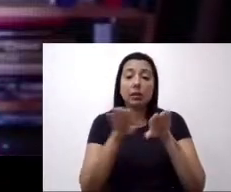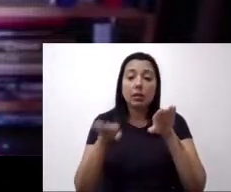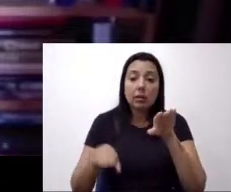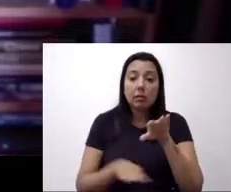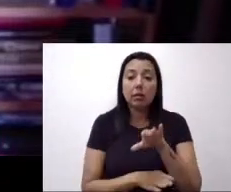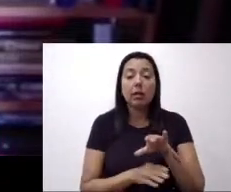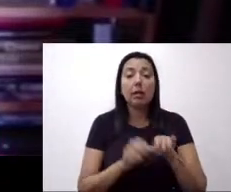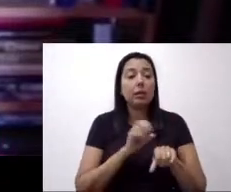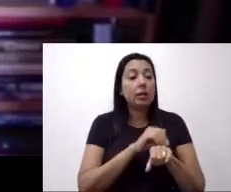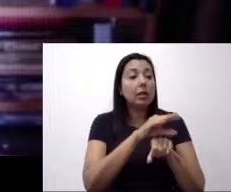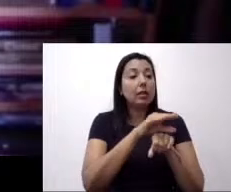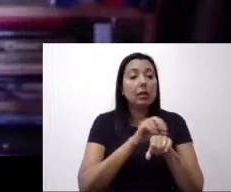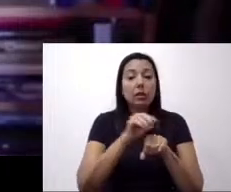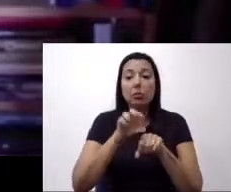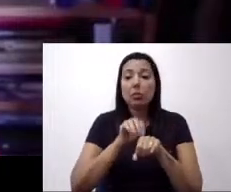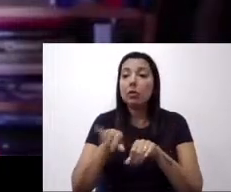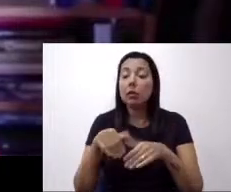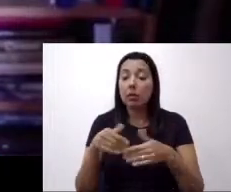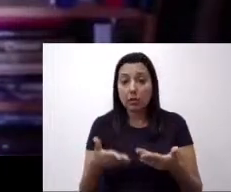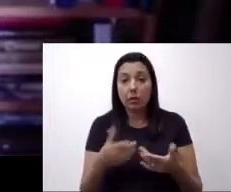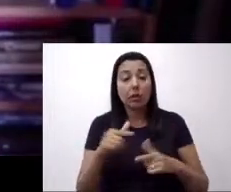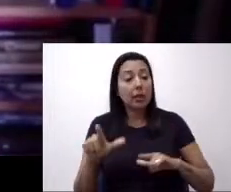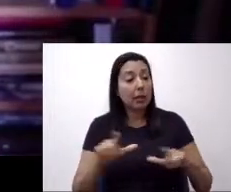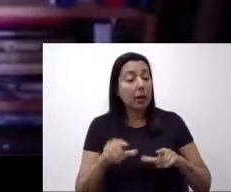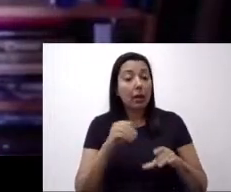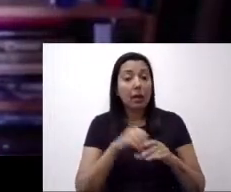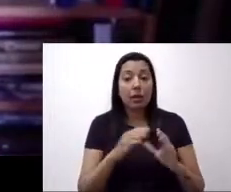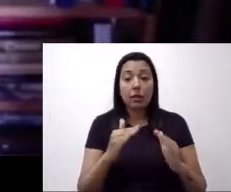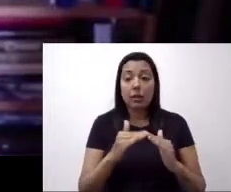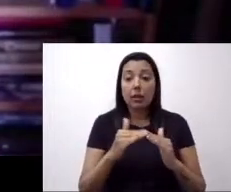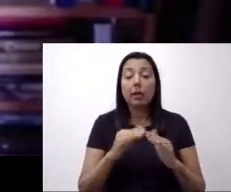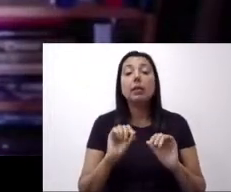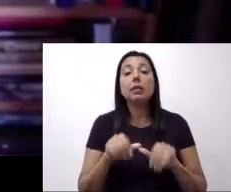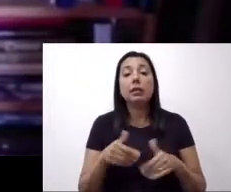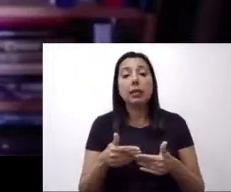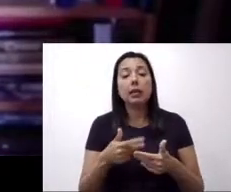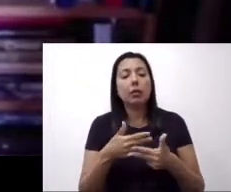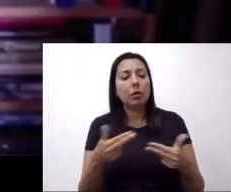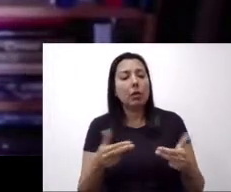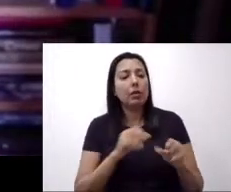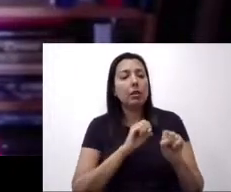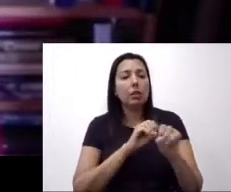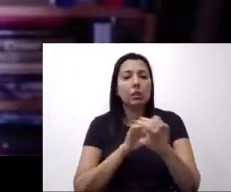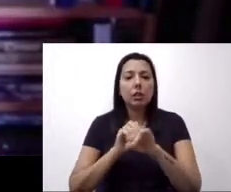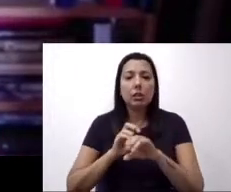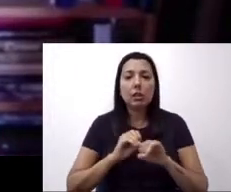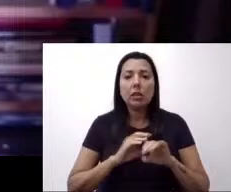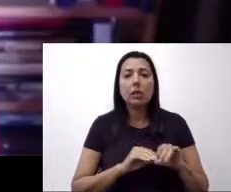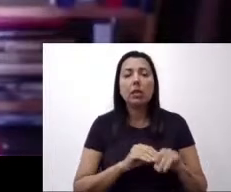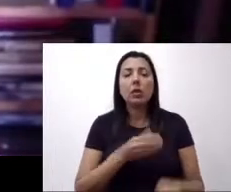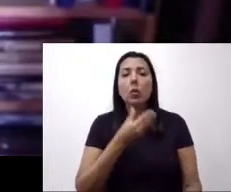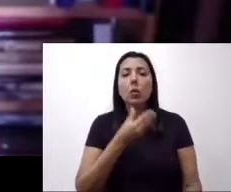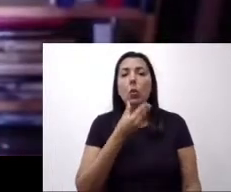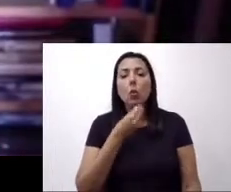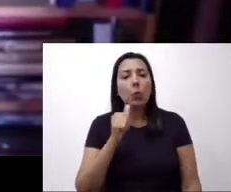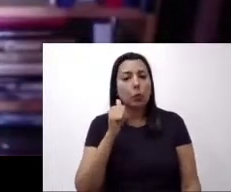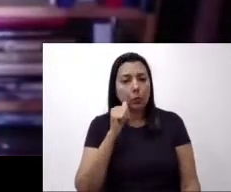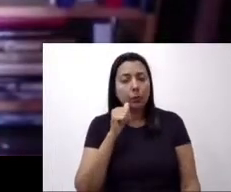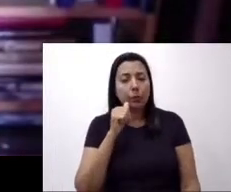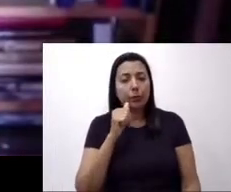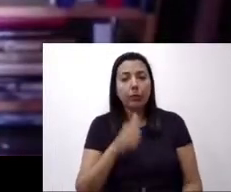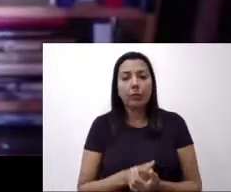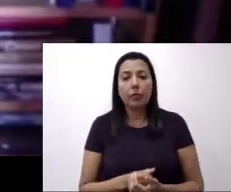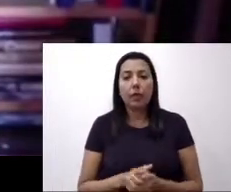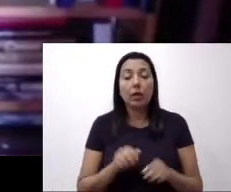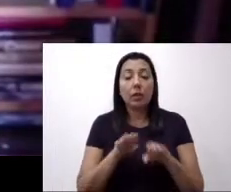domestic and care work and where specific educational standards exist for boys and for girls. Sex inequalities concern also the